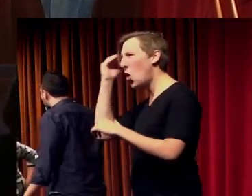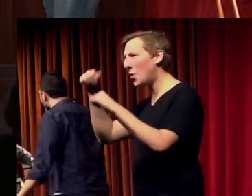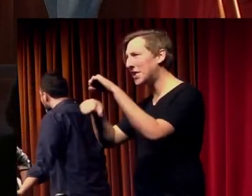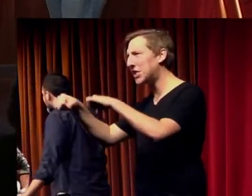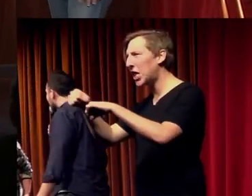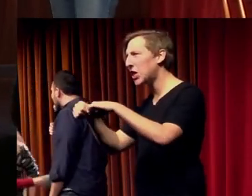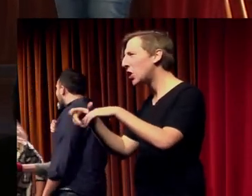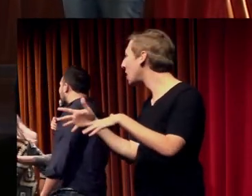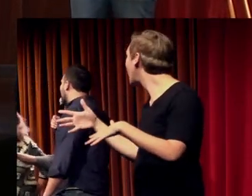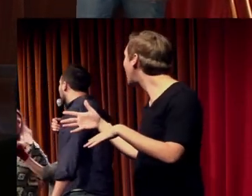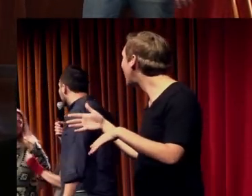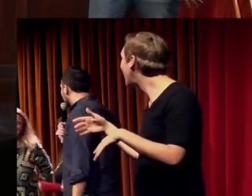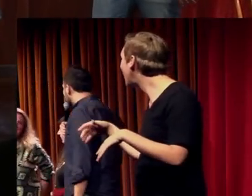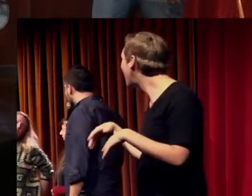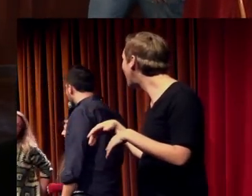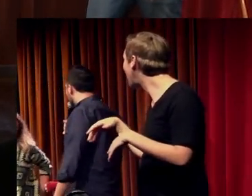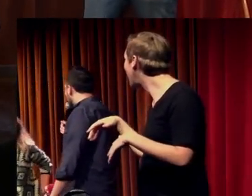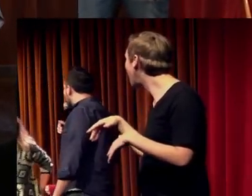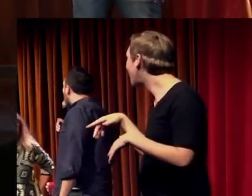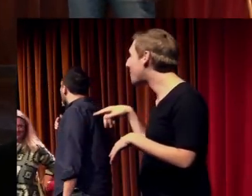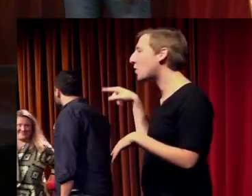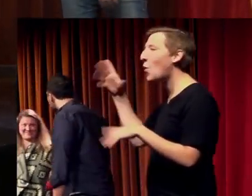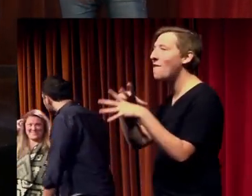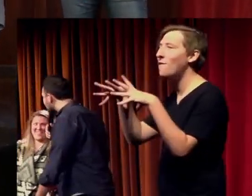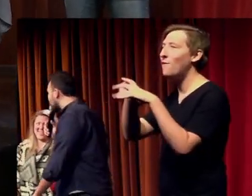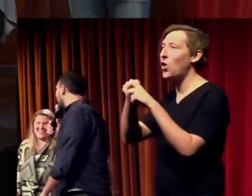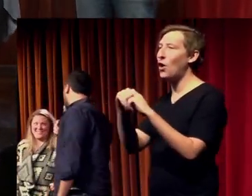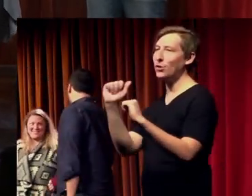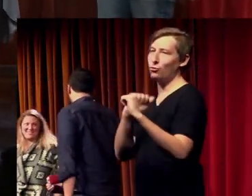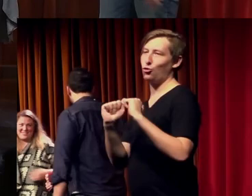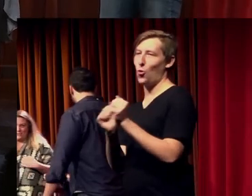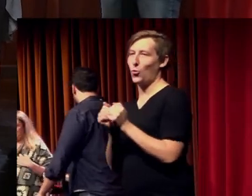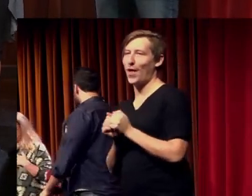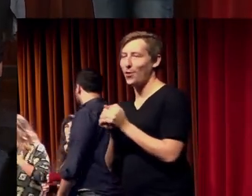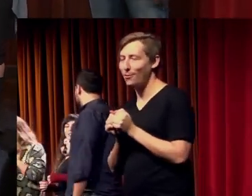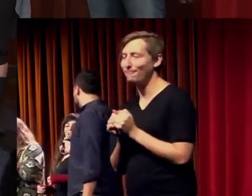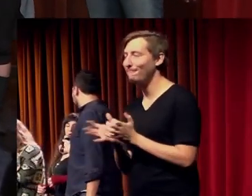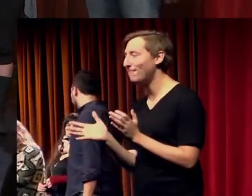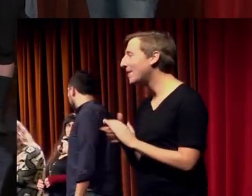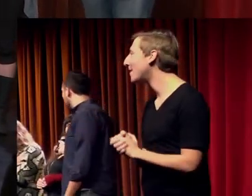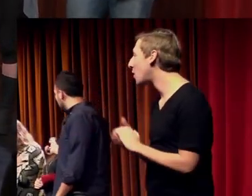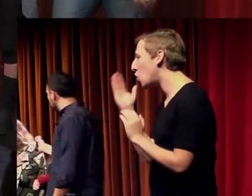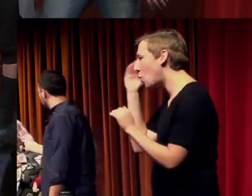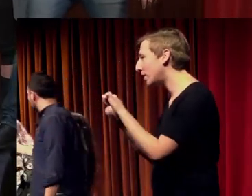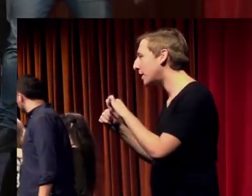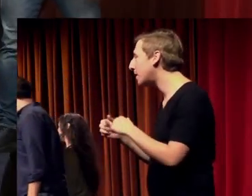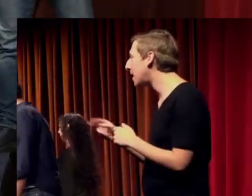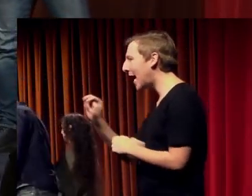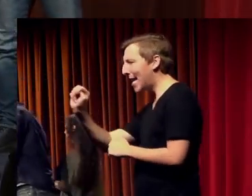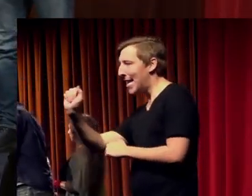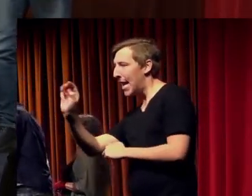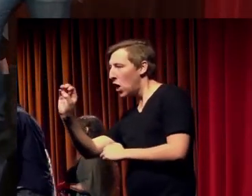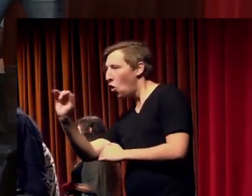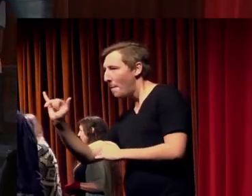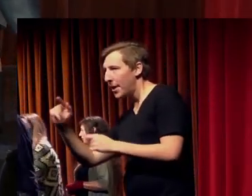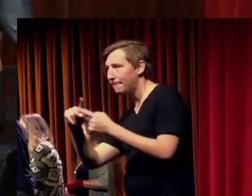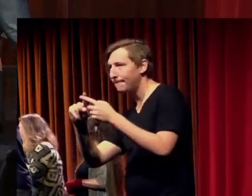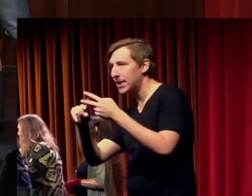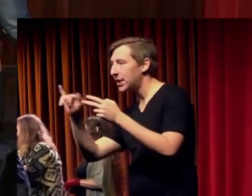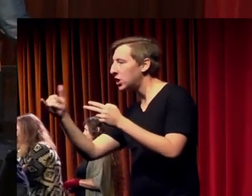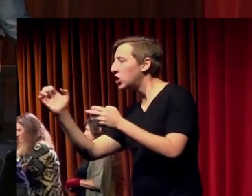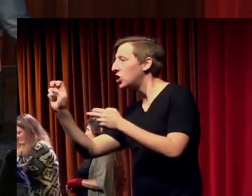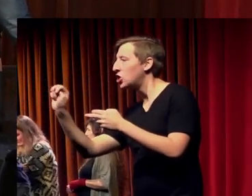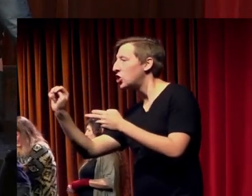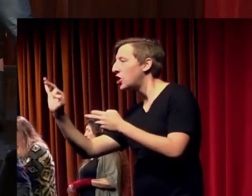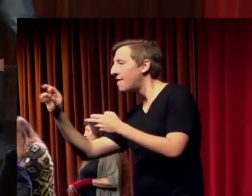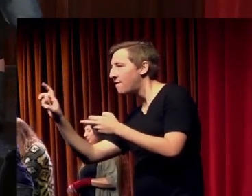You don't know? We were in a show. Oh, you were in a show? Great. What is your name? Naomi. What's your name? Jennifer. Okay, catch up